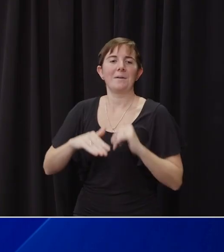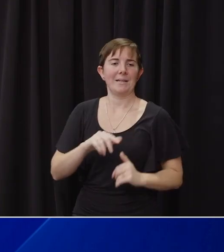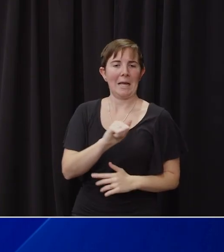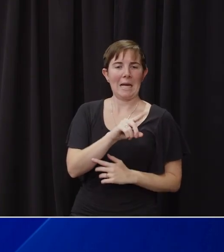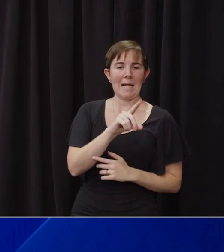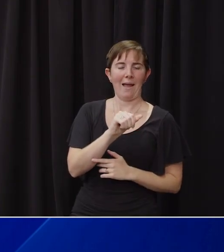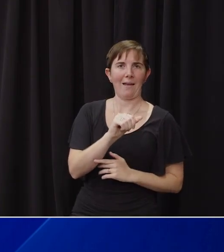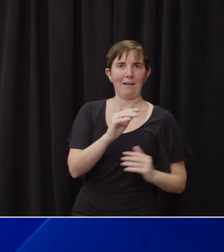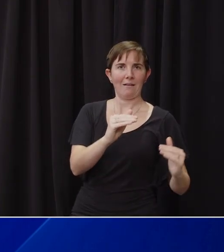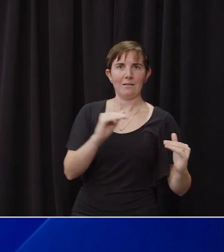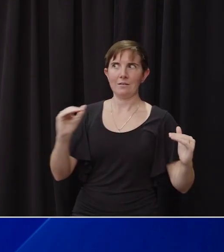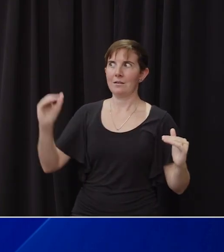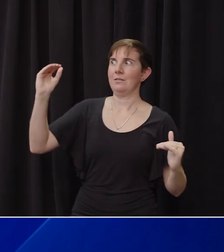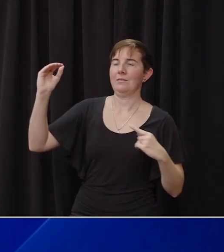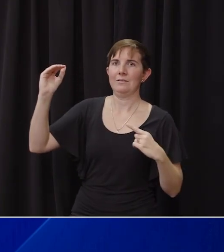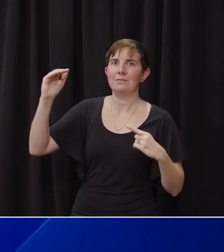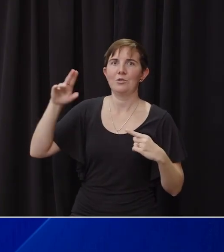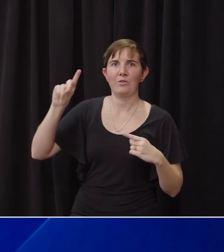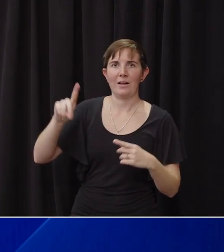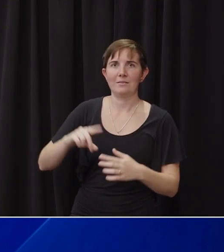ADA.